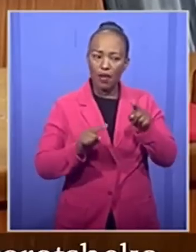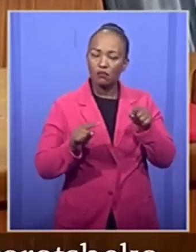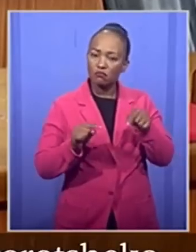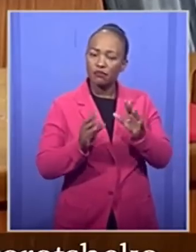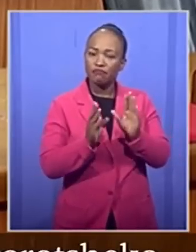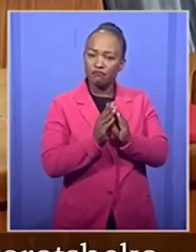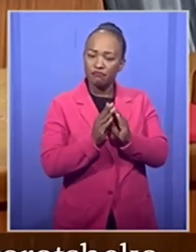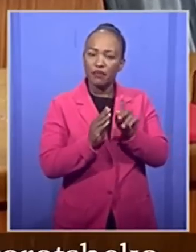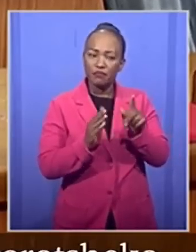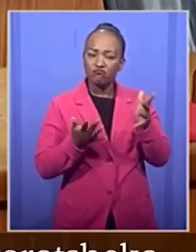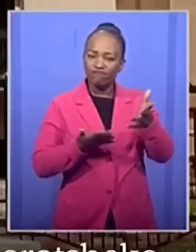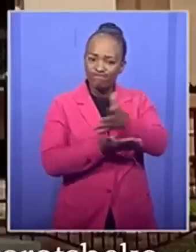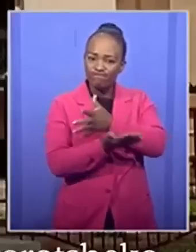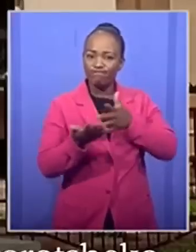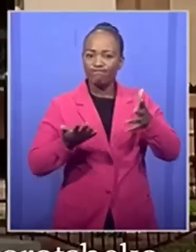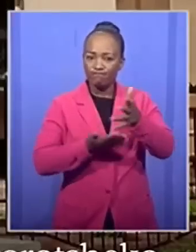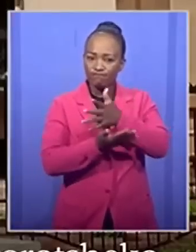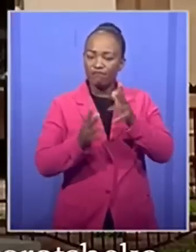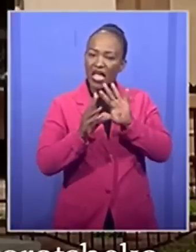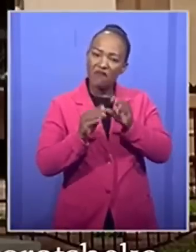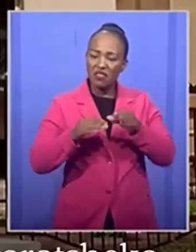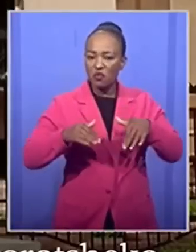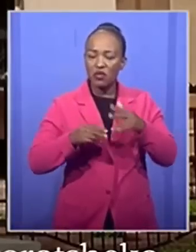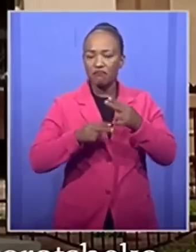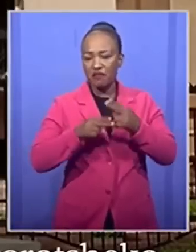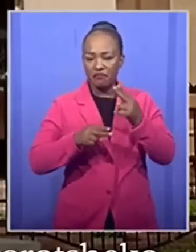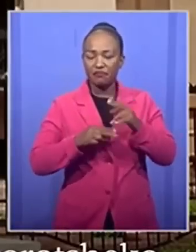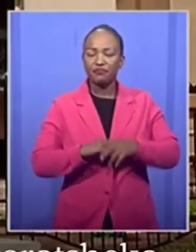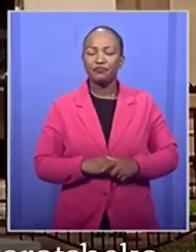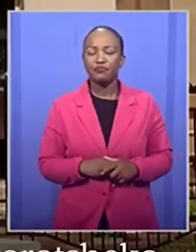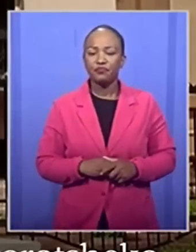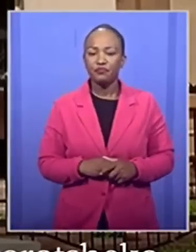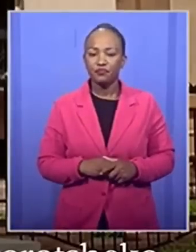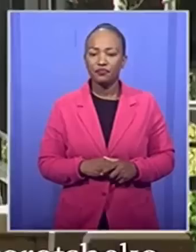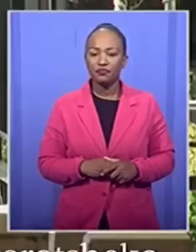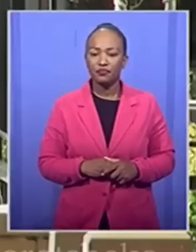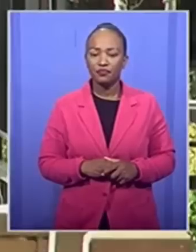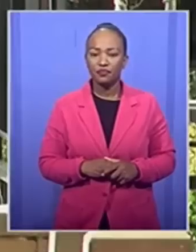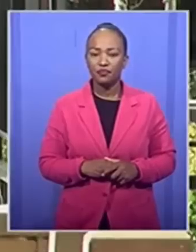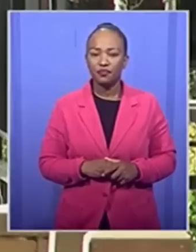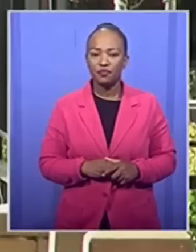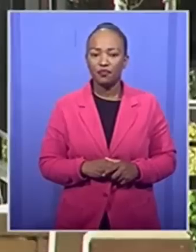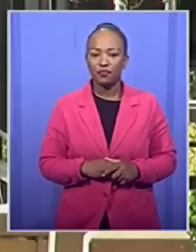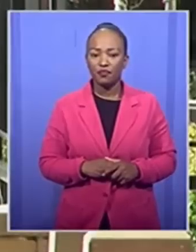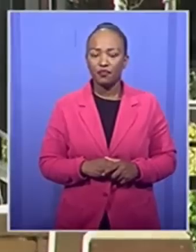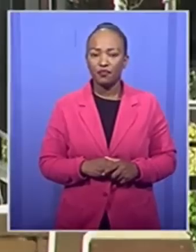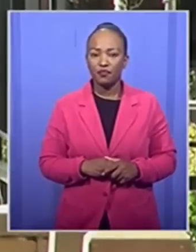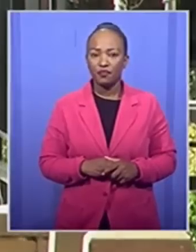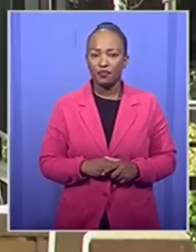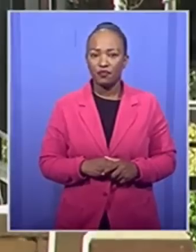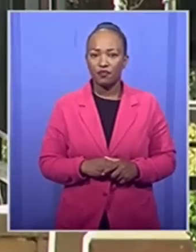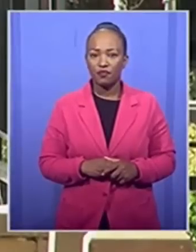ho seka-seka tsohle tse salletseng morao. Makgala Masiteng, Lefapeng la Ditaba ho